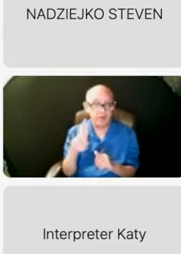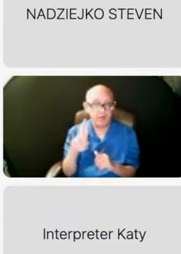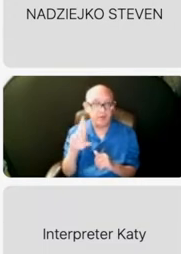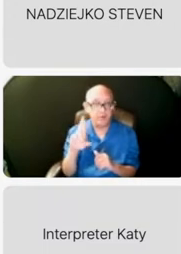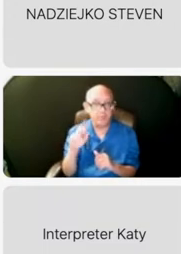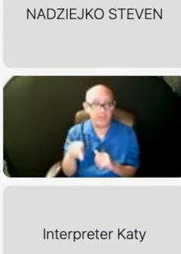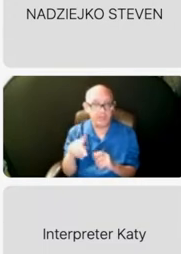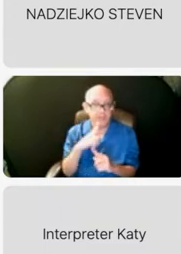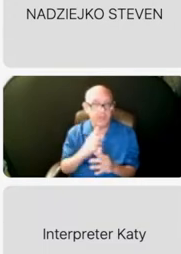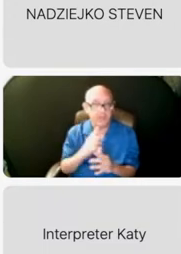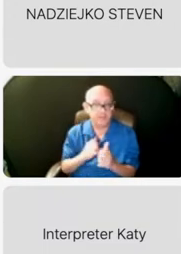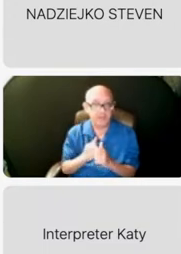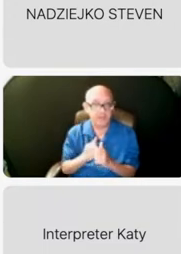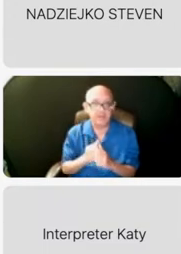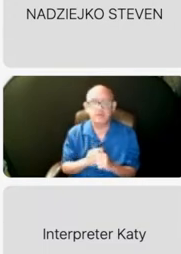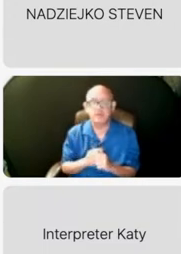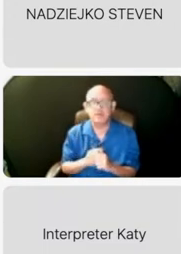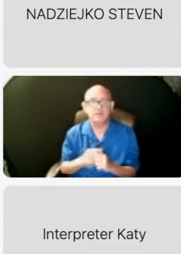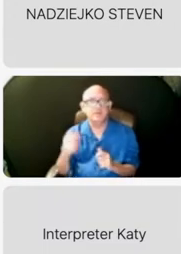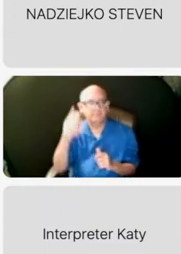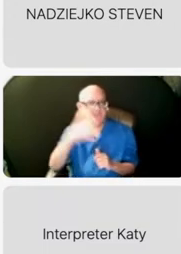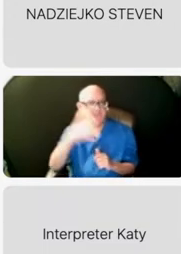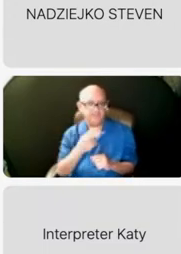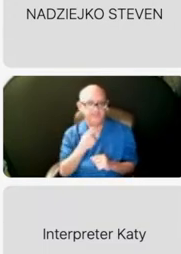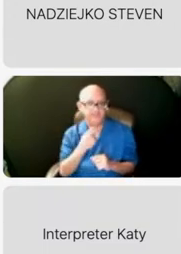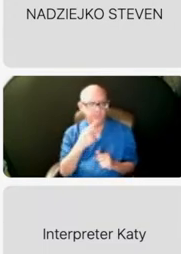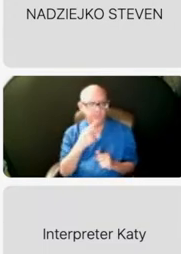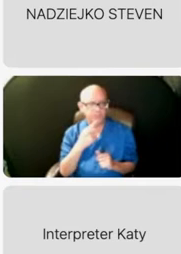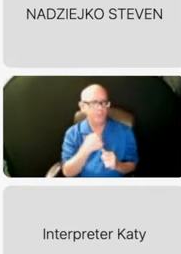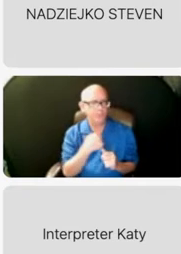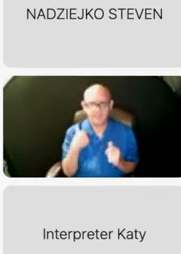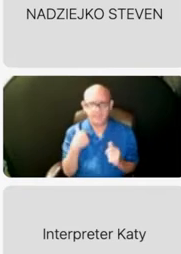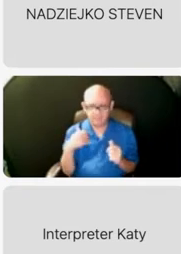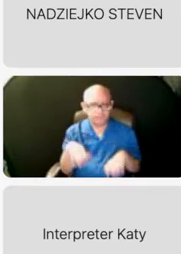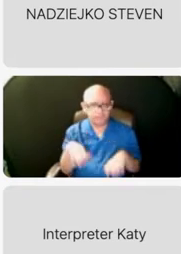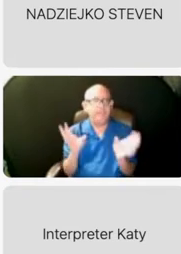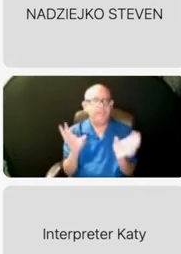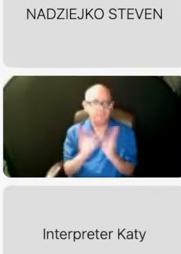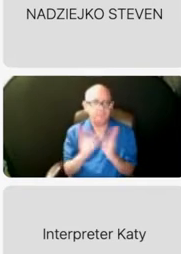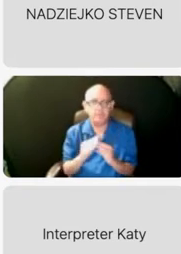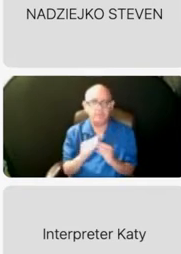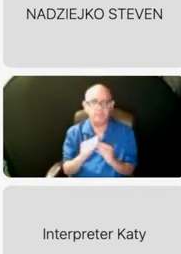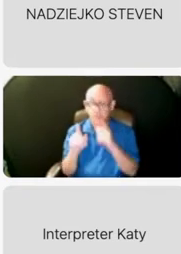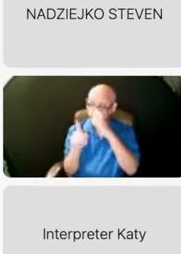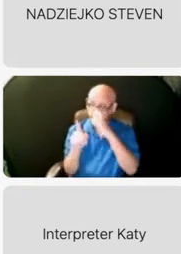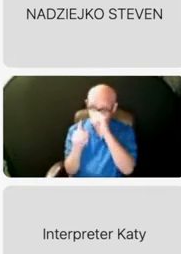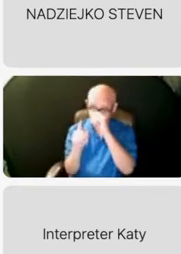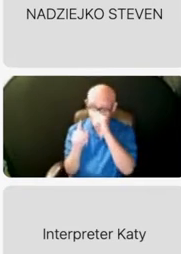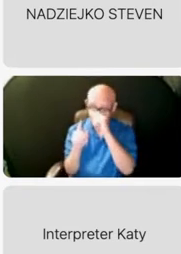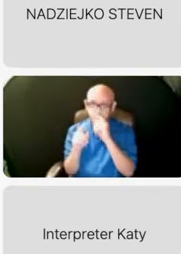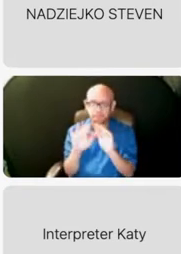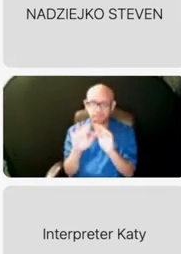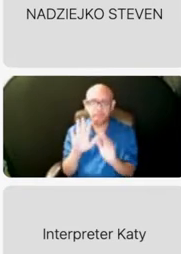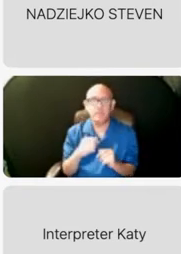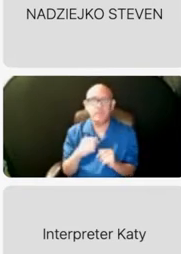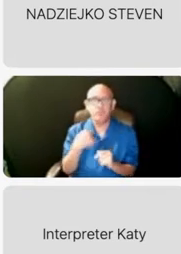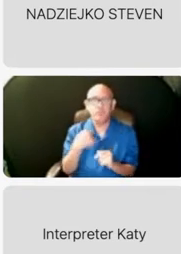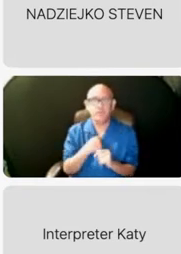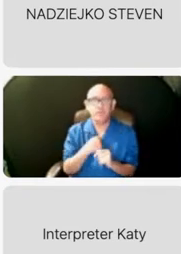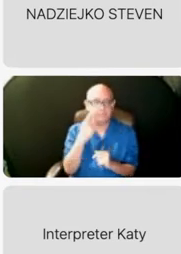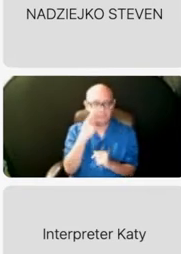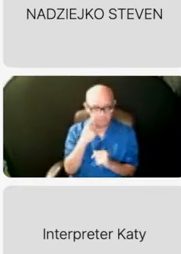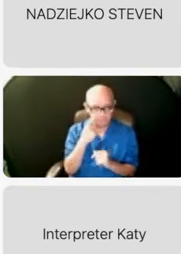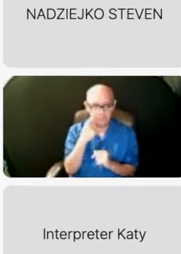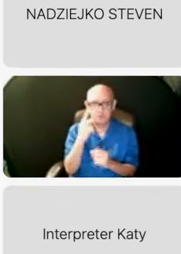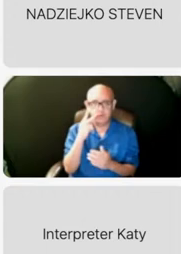meeting and first of all we all had opportunity to witness bloomington high school's